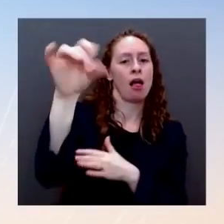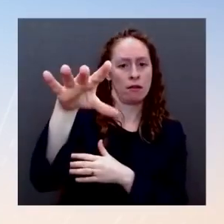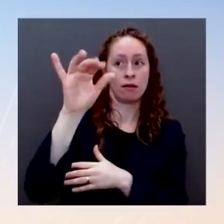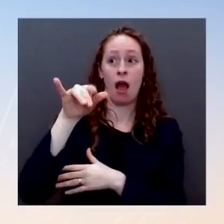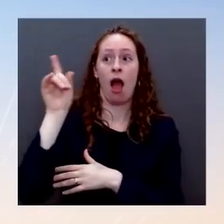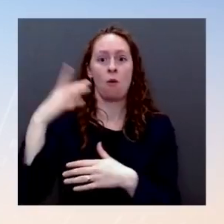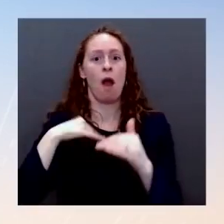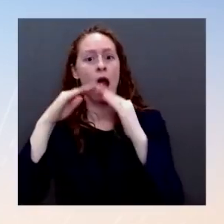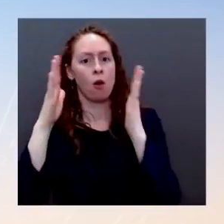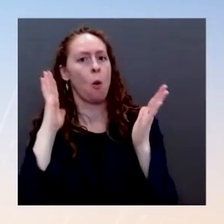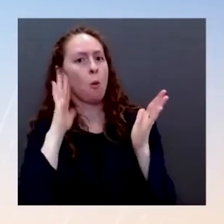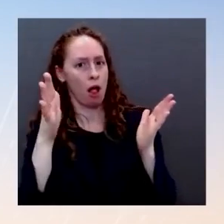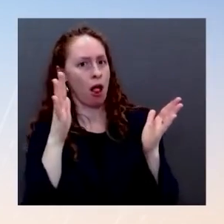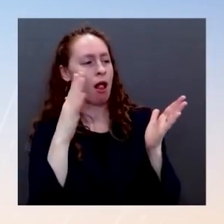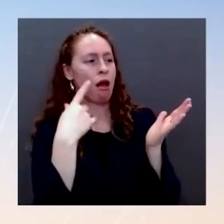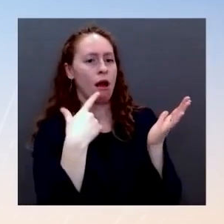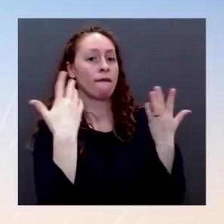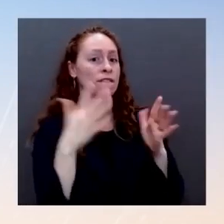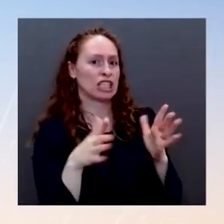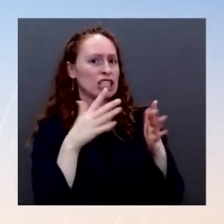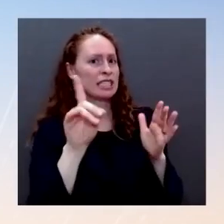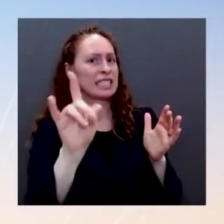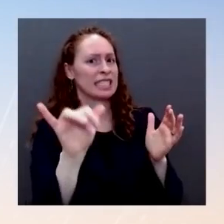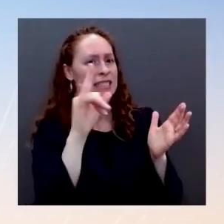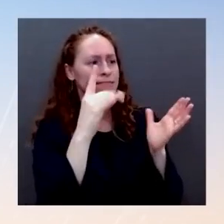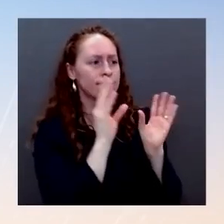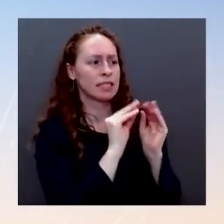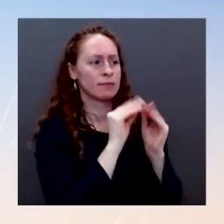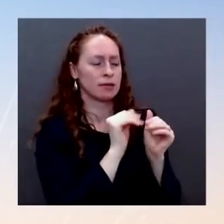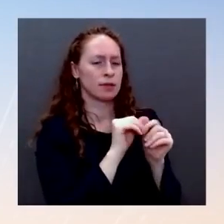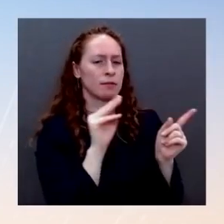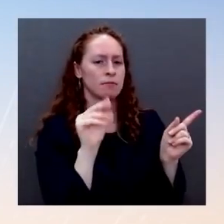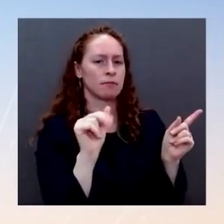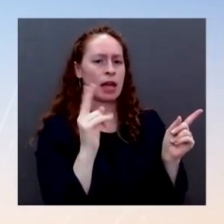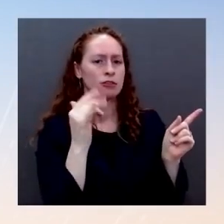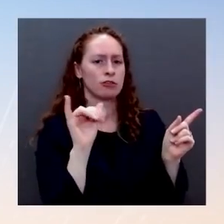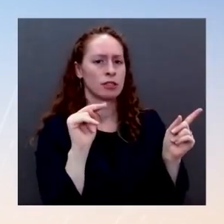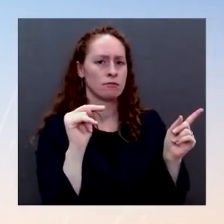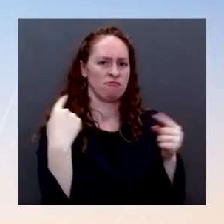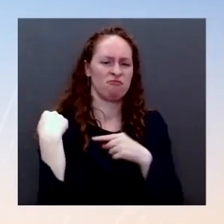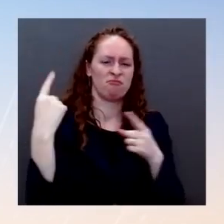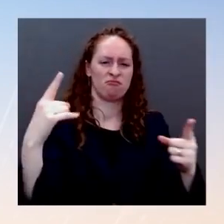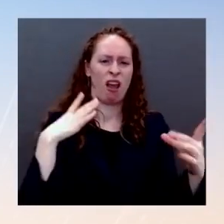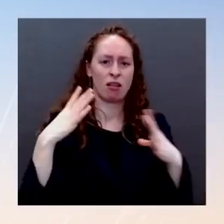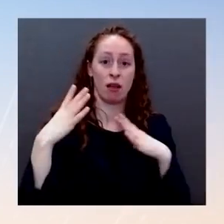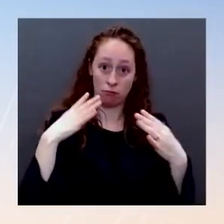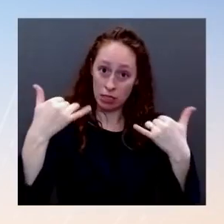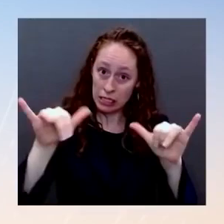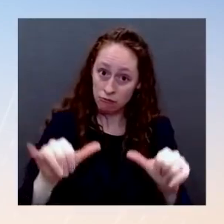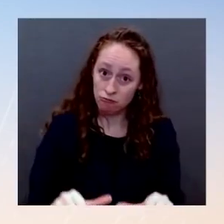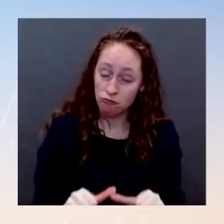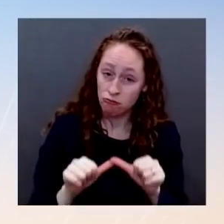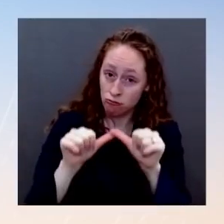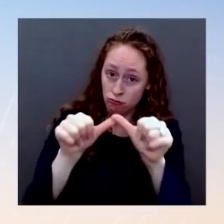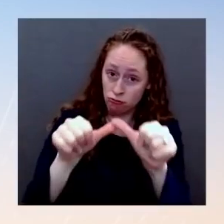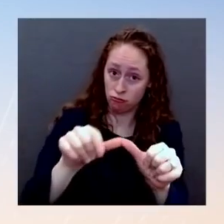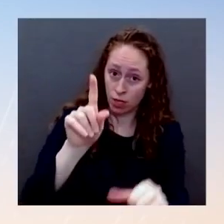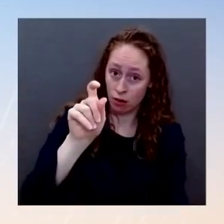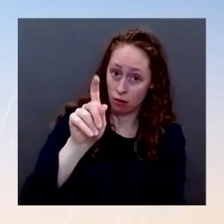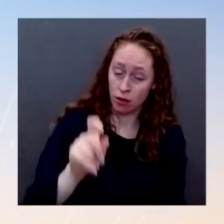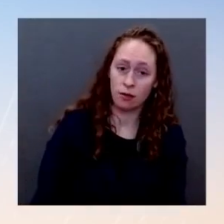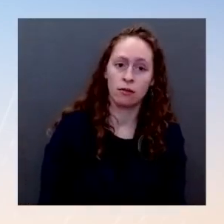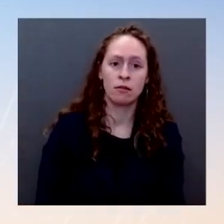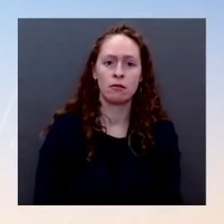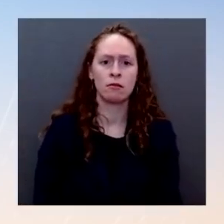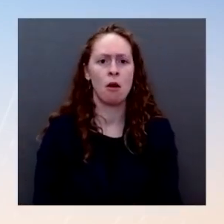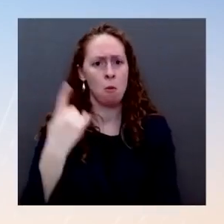confirmed the conversation they had 2 weeks ago. I don't have any more conversations to confirm for you. And given what Schumer said about more talks in the future.